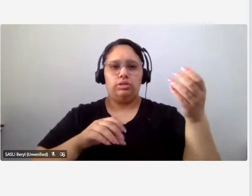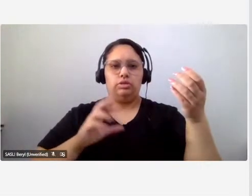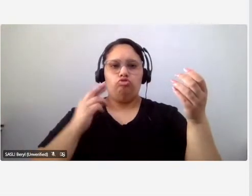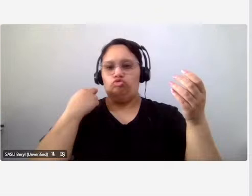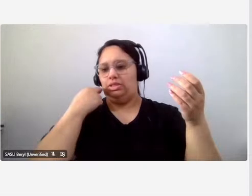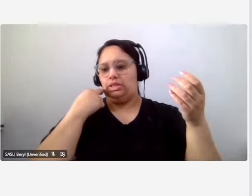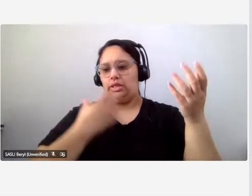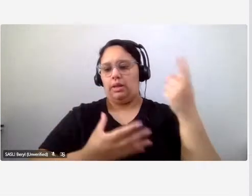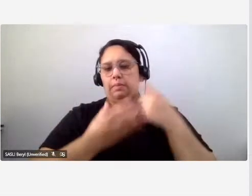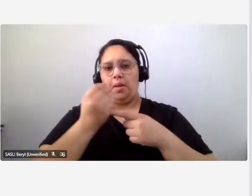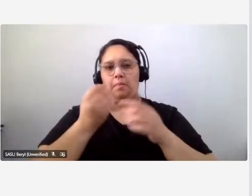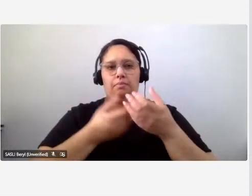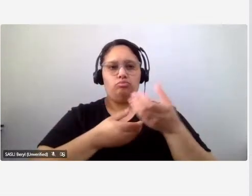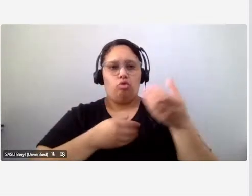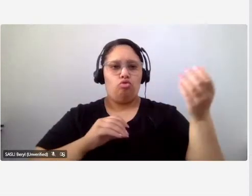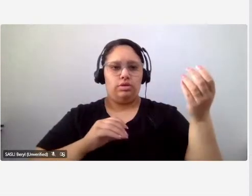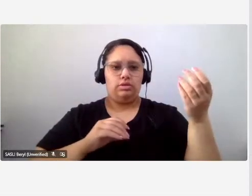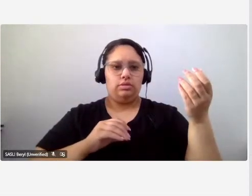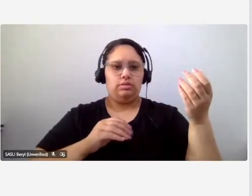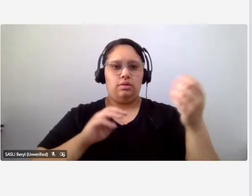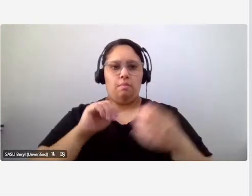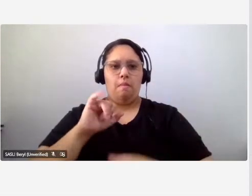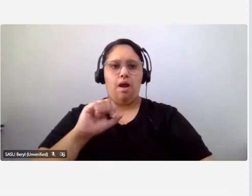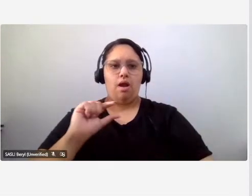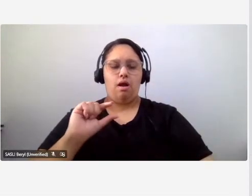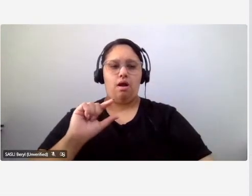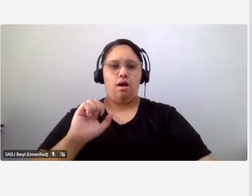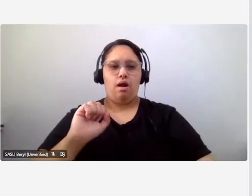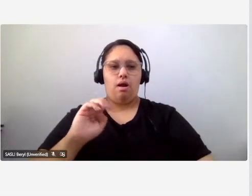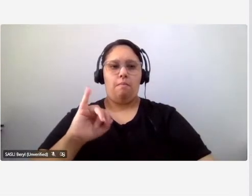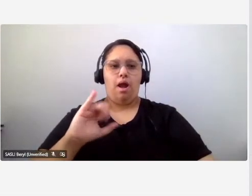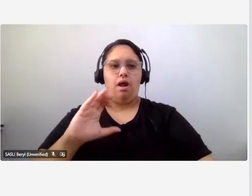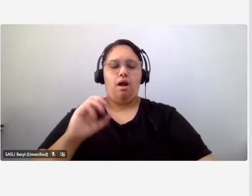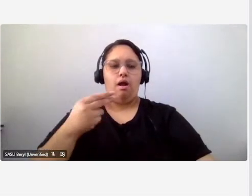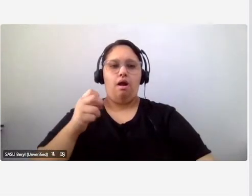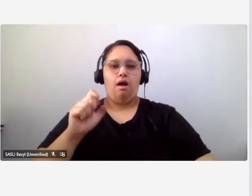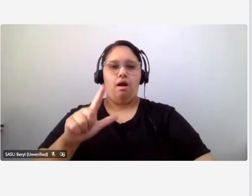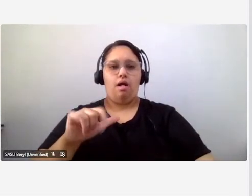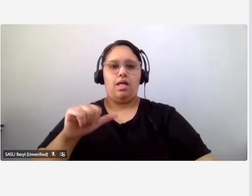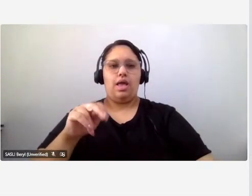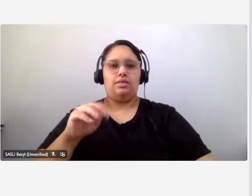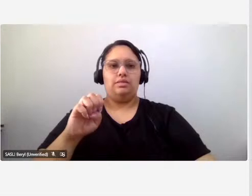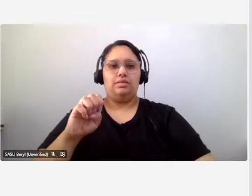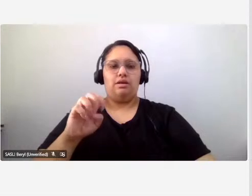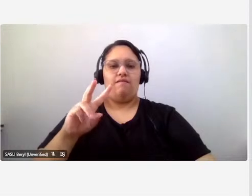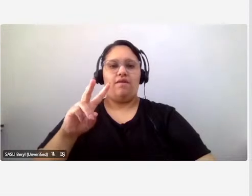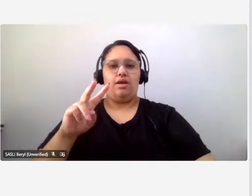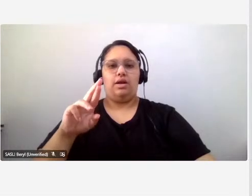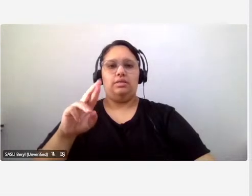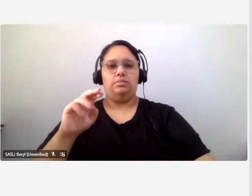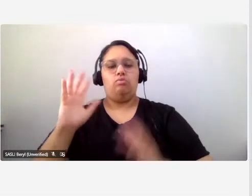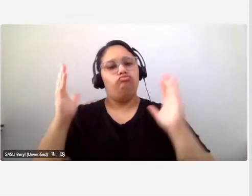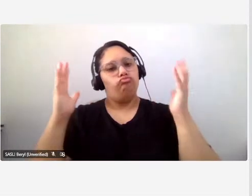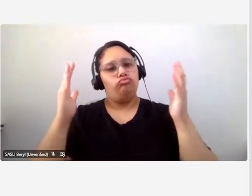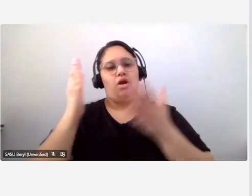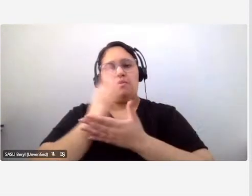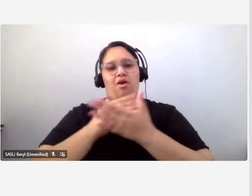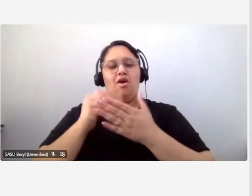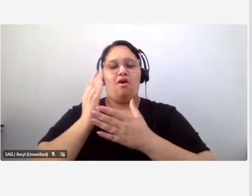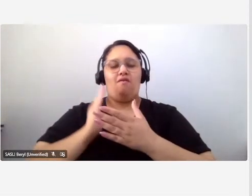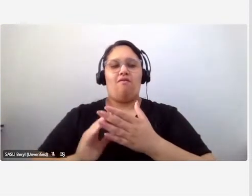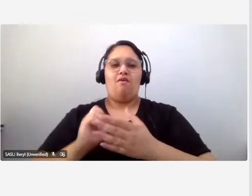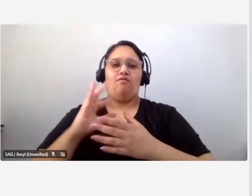recently achieved doctorate, Michael Janssen van Rensburg. So congratulations on behalf of the committee.